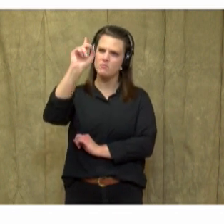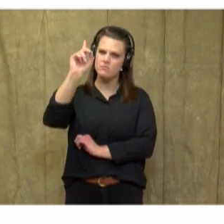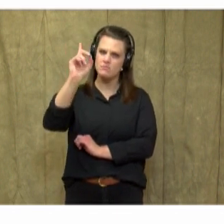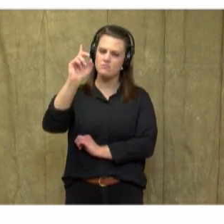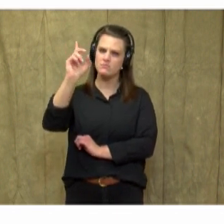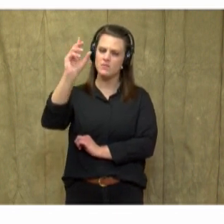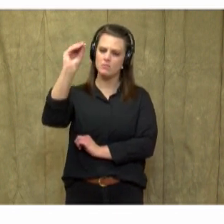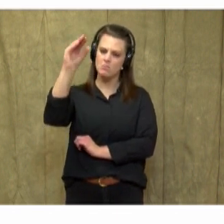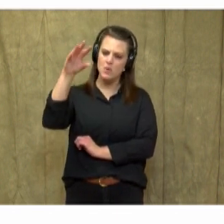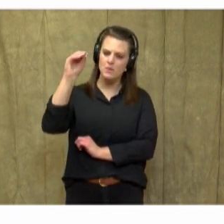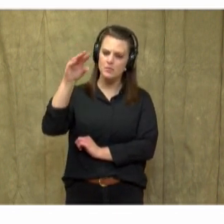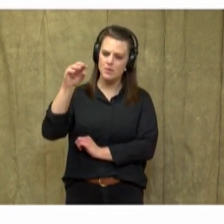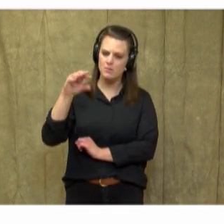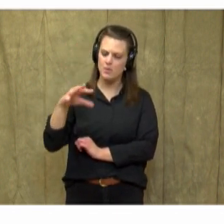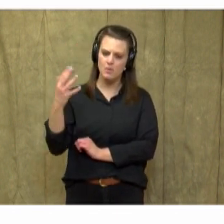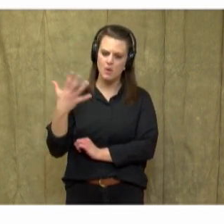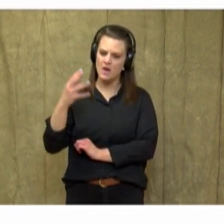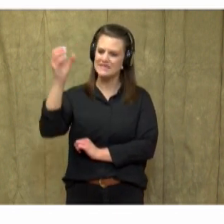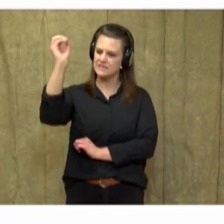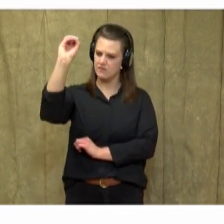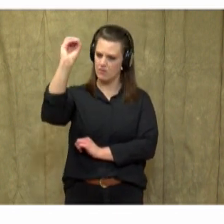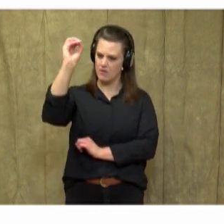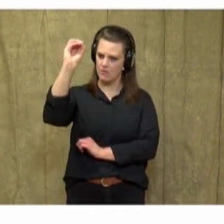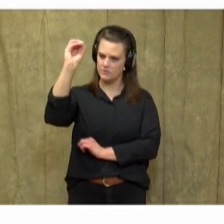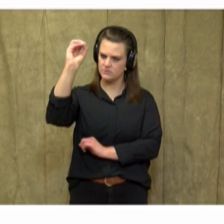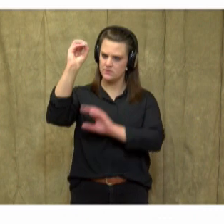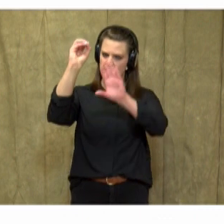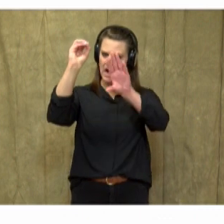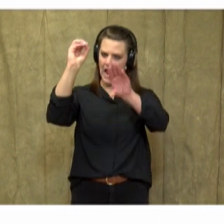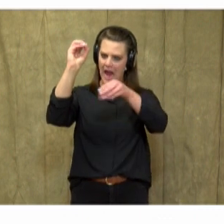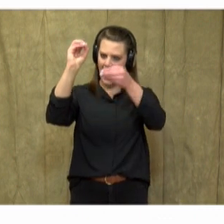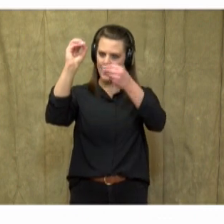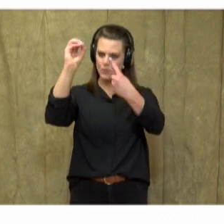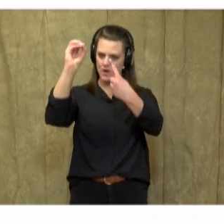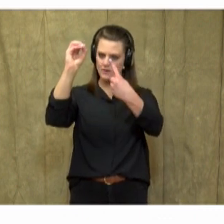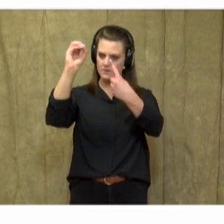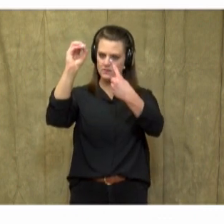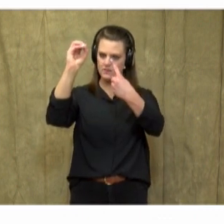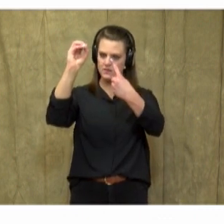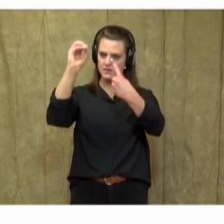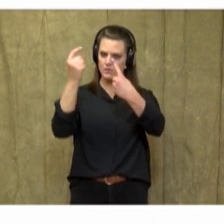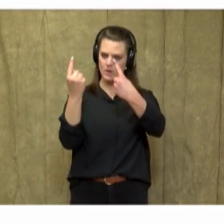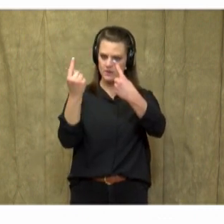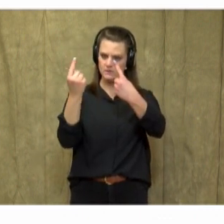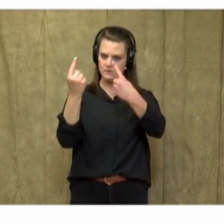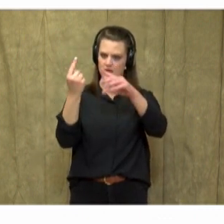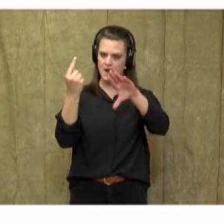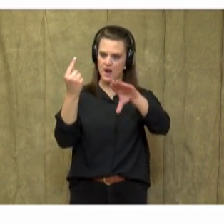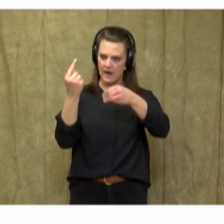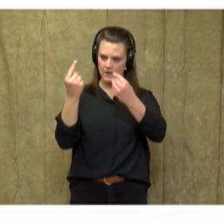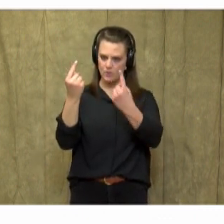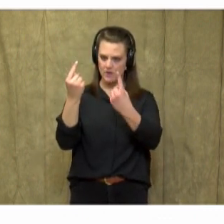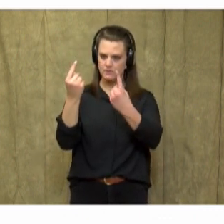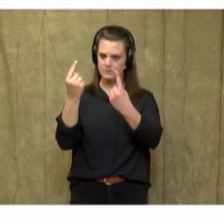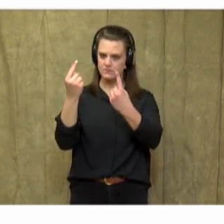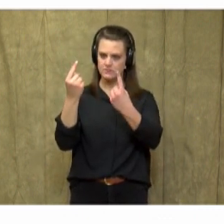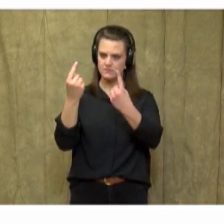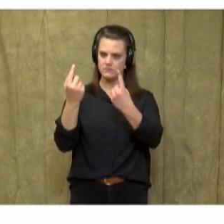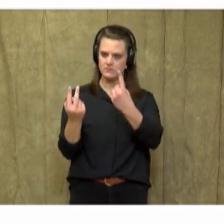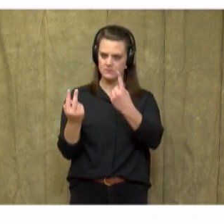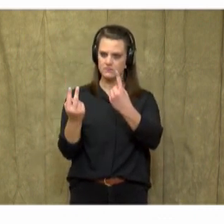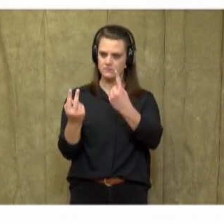A? If I start at 0, if I add 1, yeah, if I add another